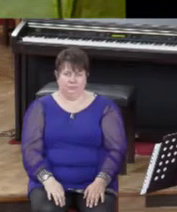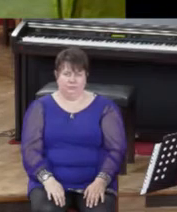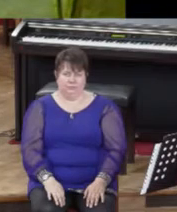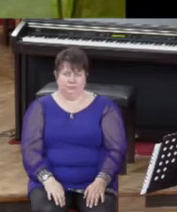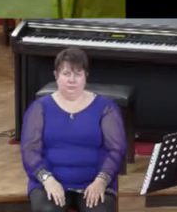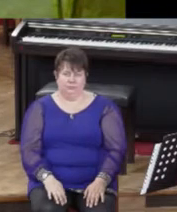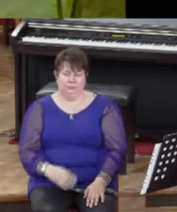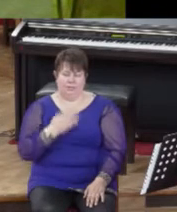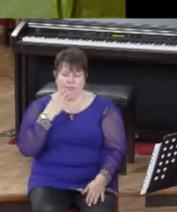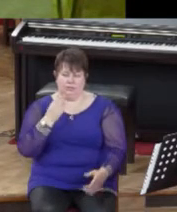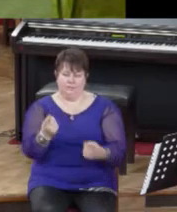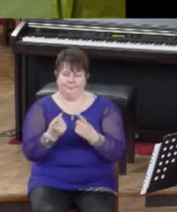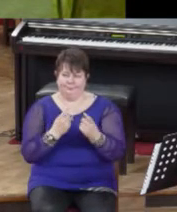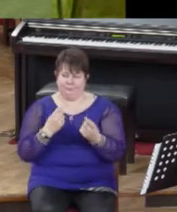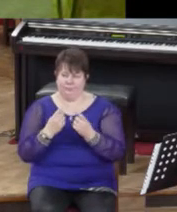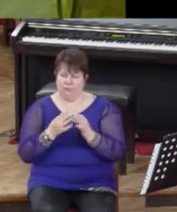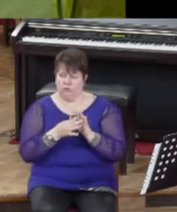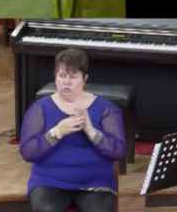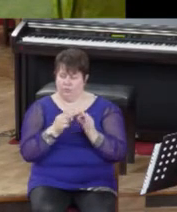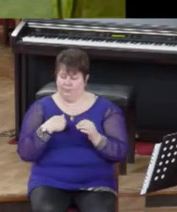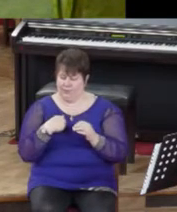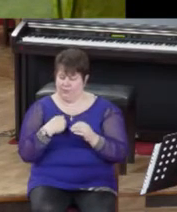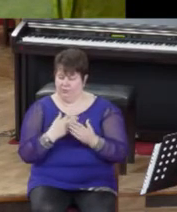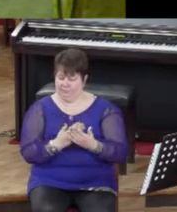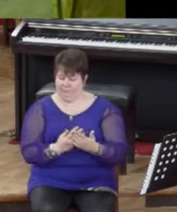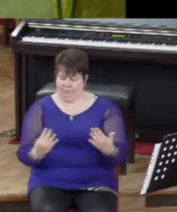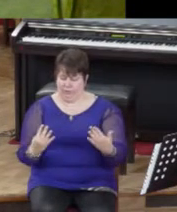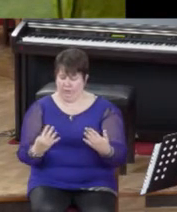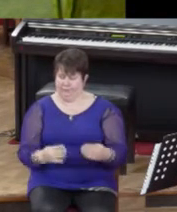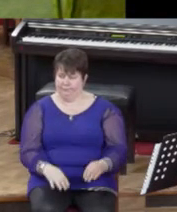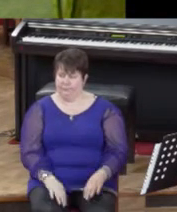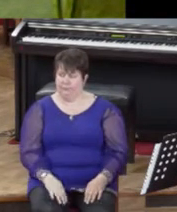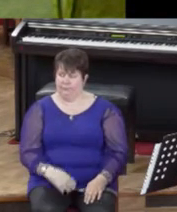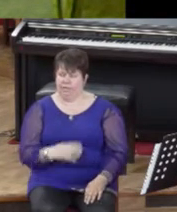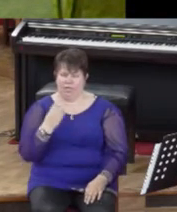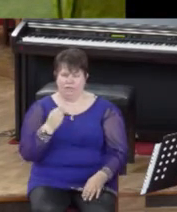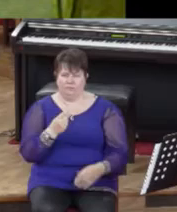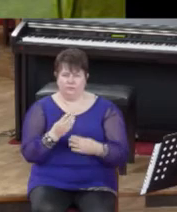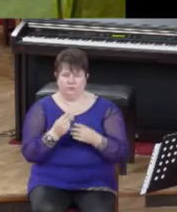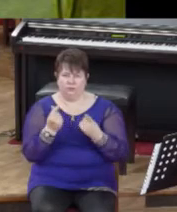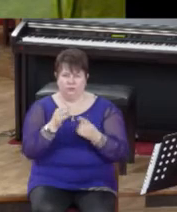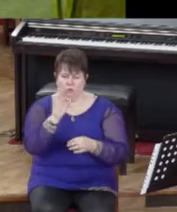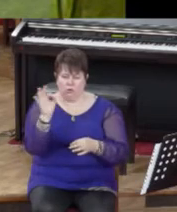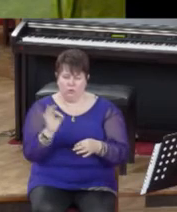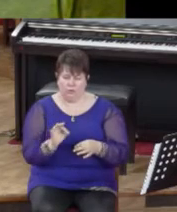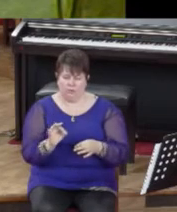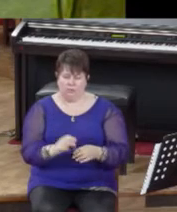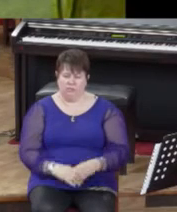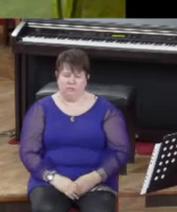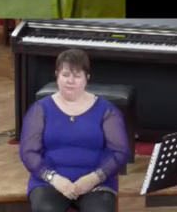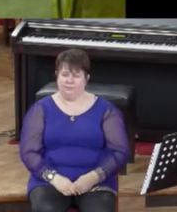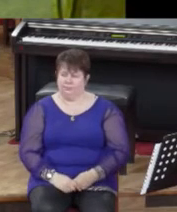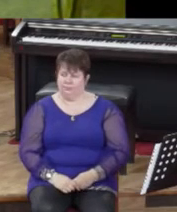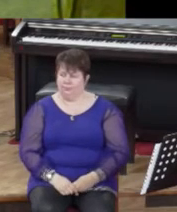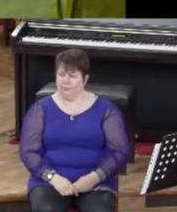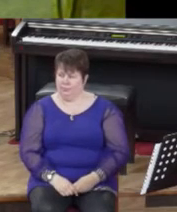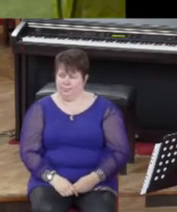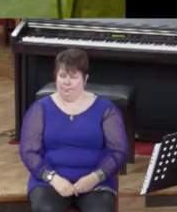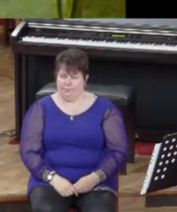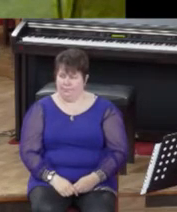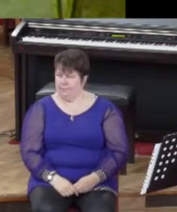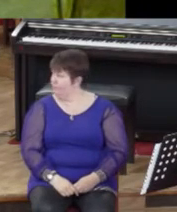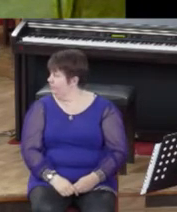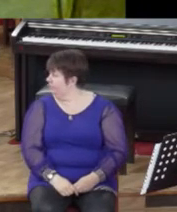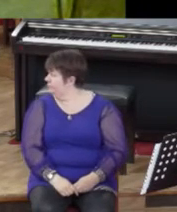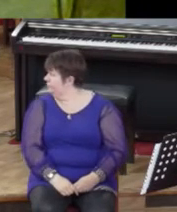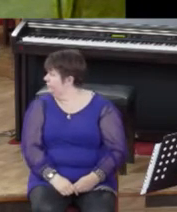Anyway, please come up and join me just here at the front, because I have one or two questions to ask you as you bring your wee ones for baptism. That's fine, just there.